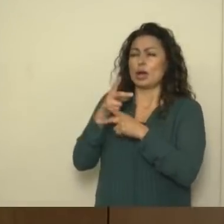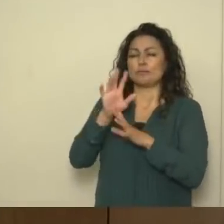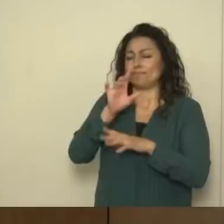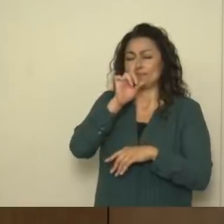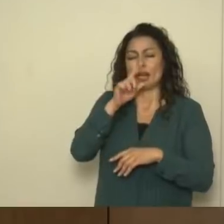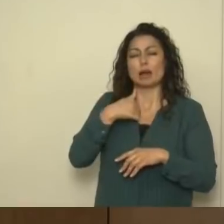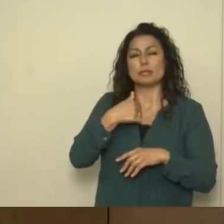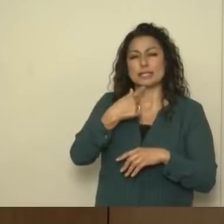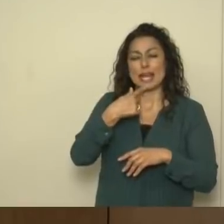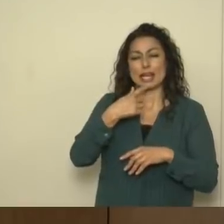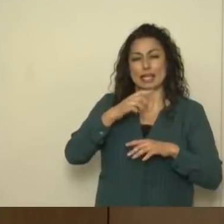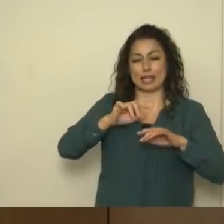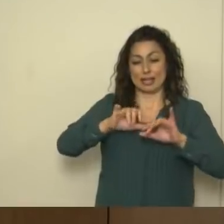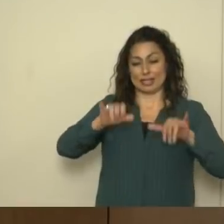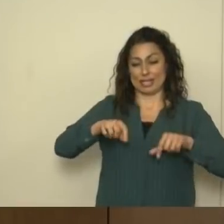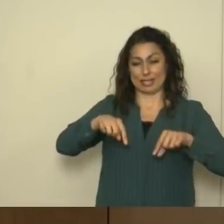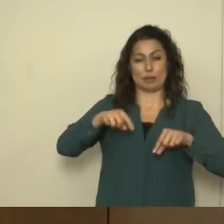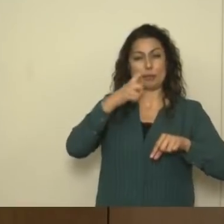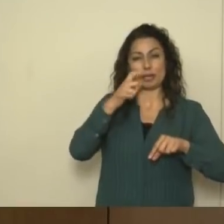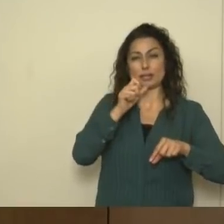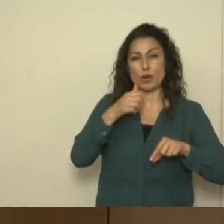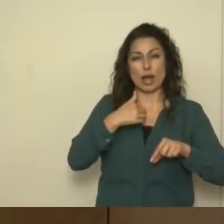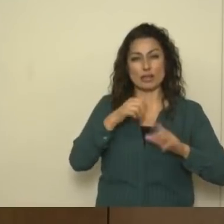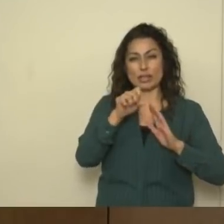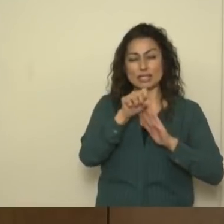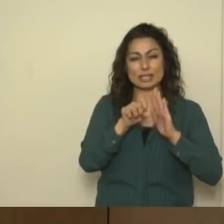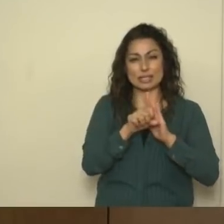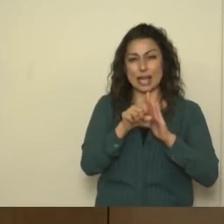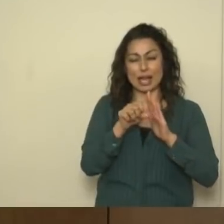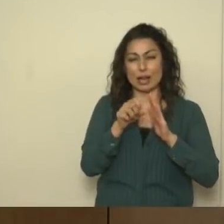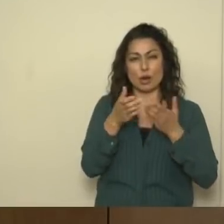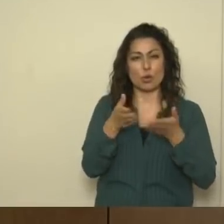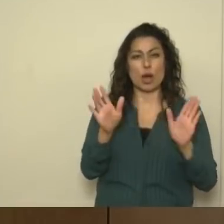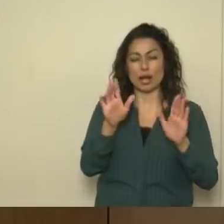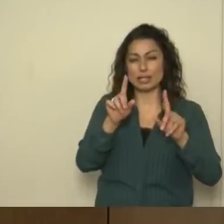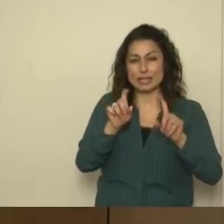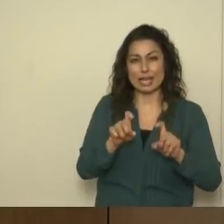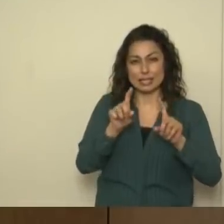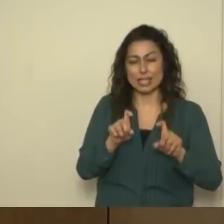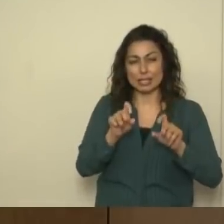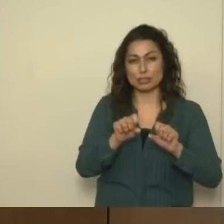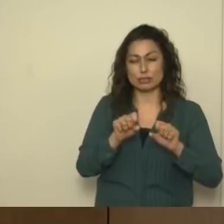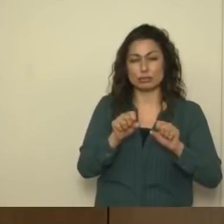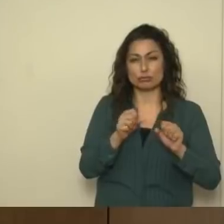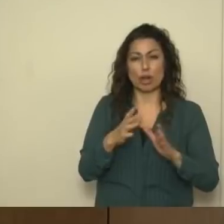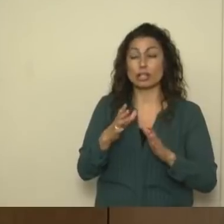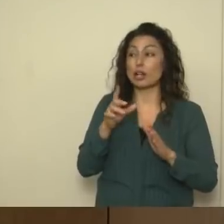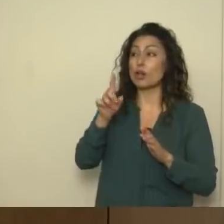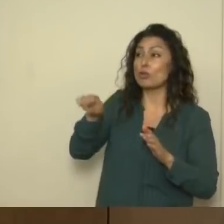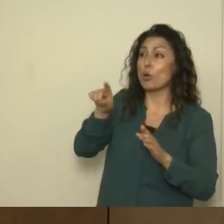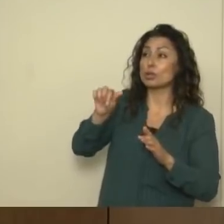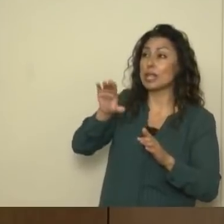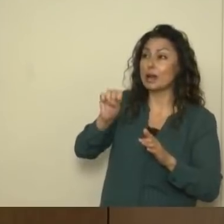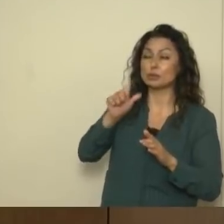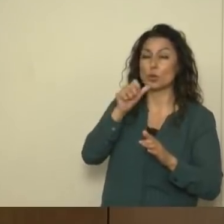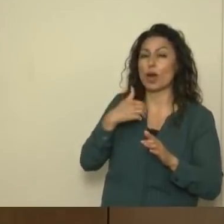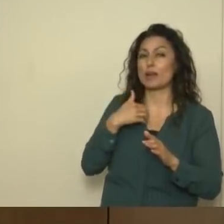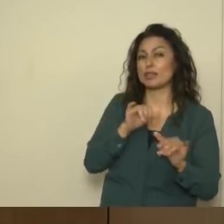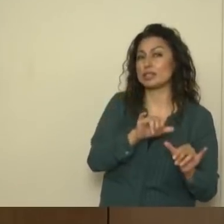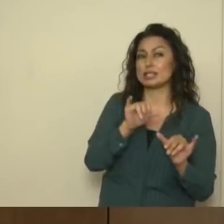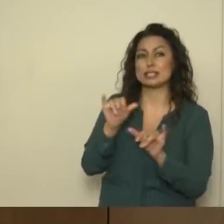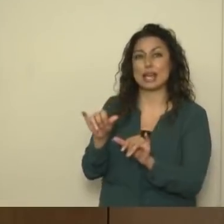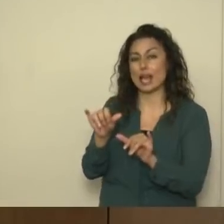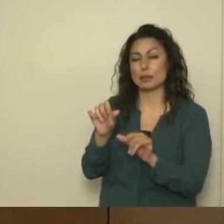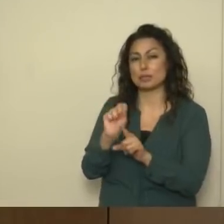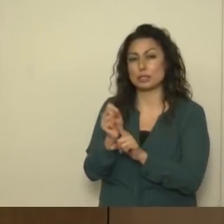just saying the system, because there's not a statewide testing strategy, that those labs don't have the same situation